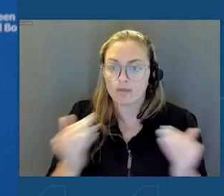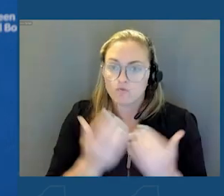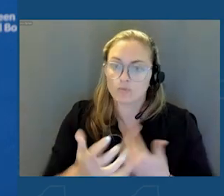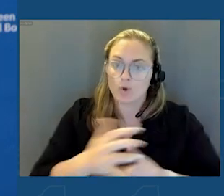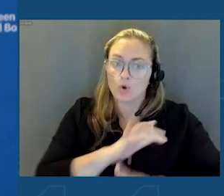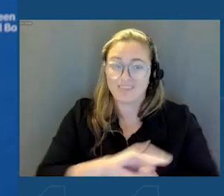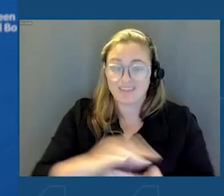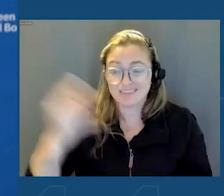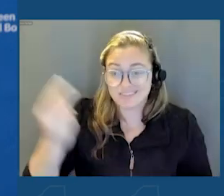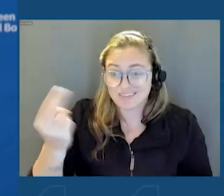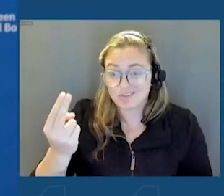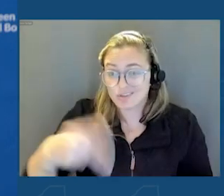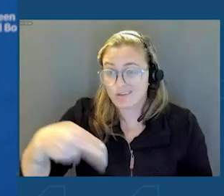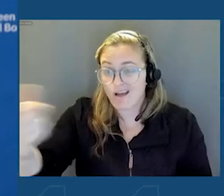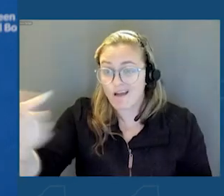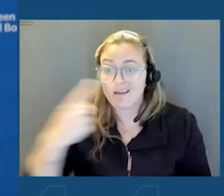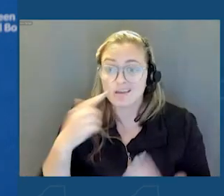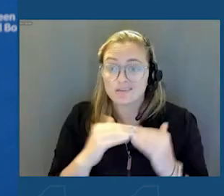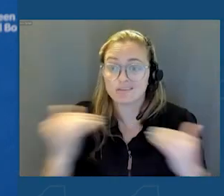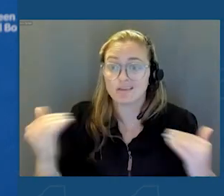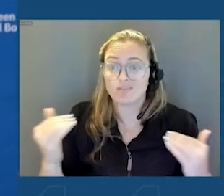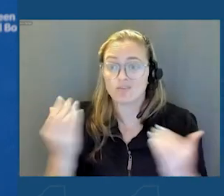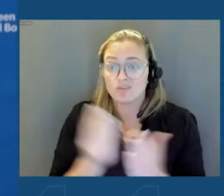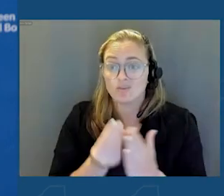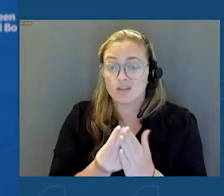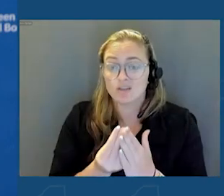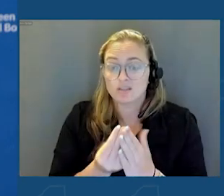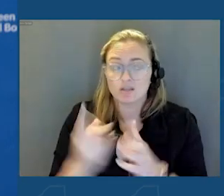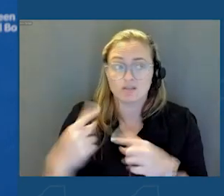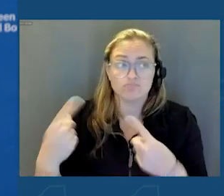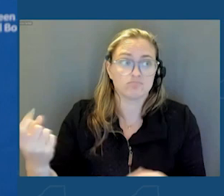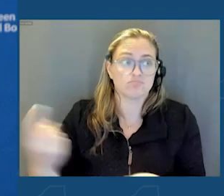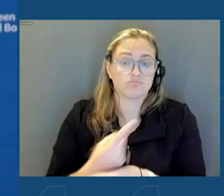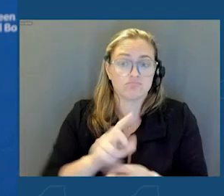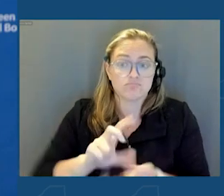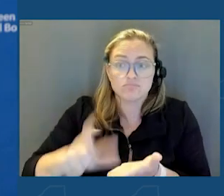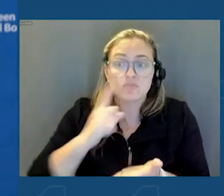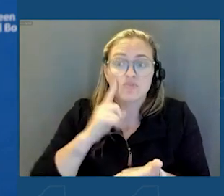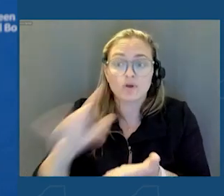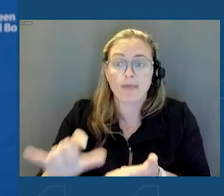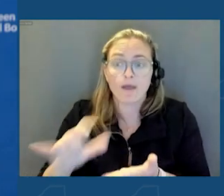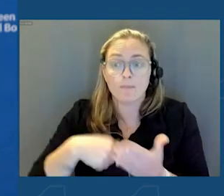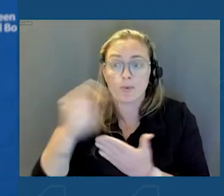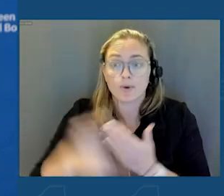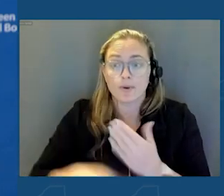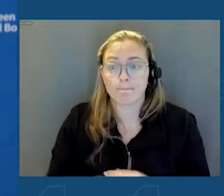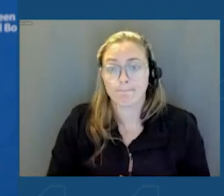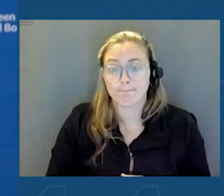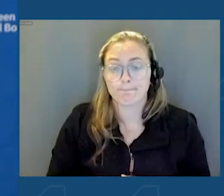That's the highest level of funding that has ever been appropriated for that program. And